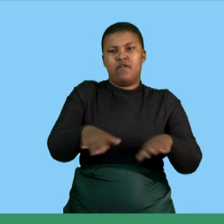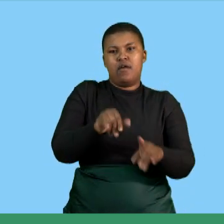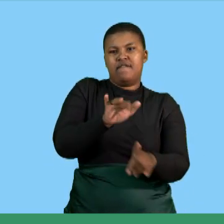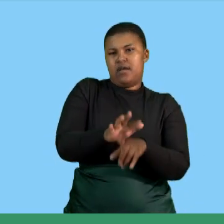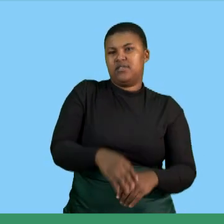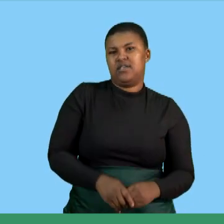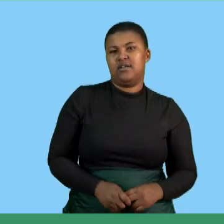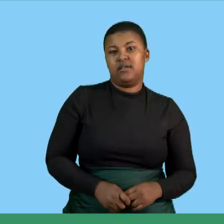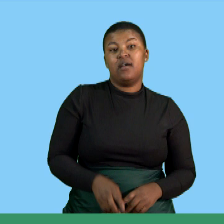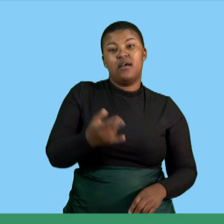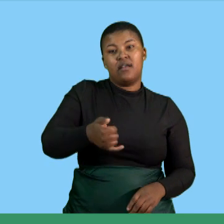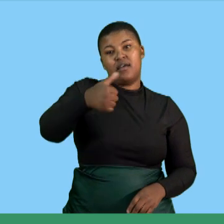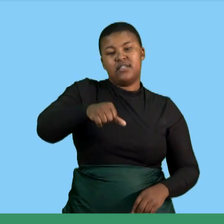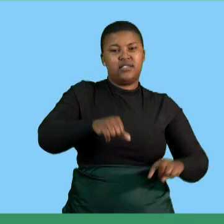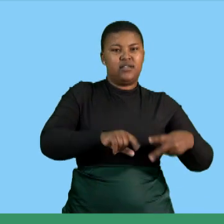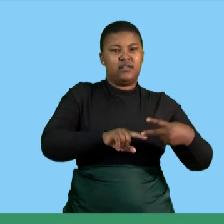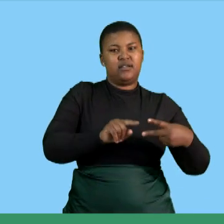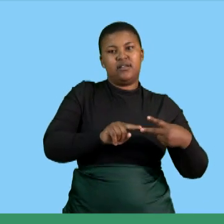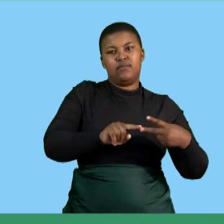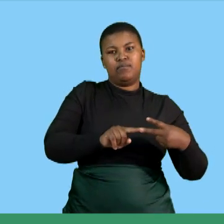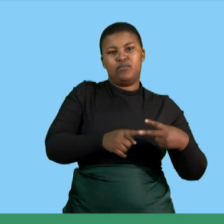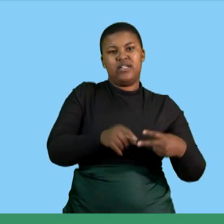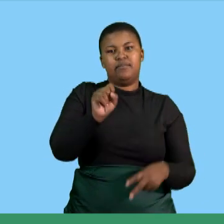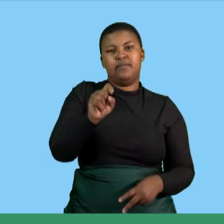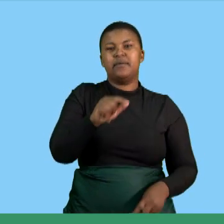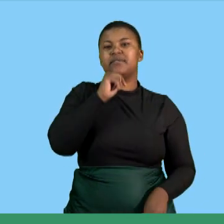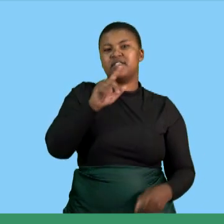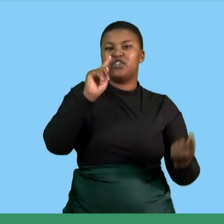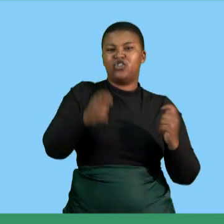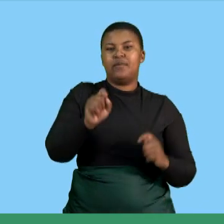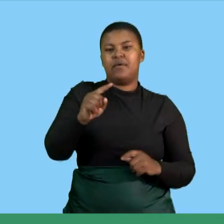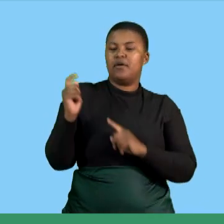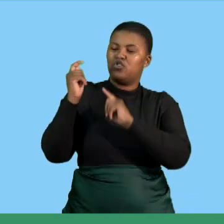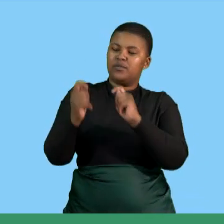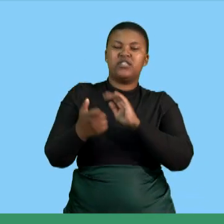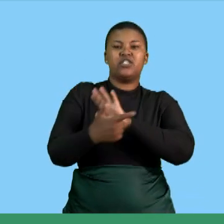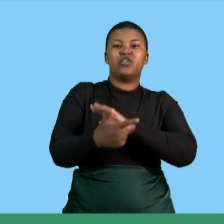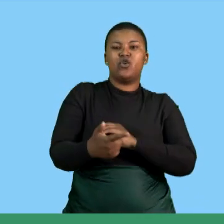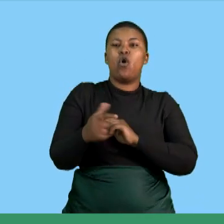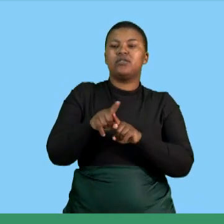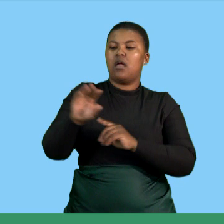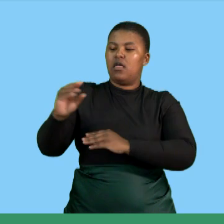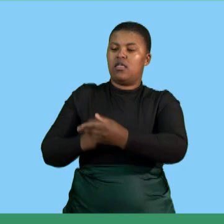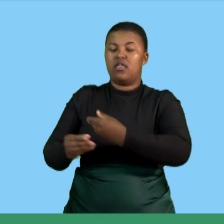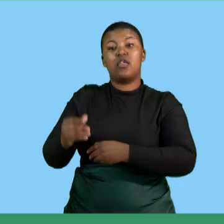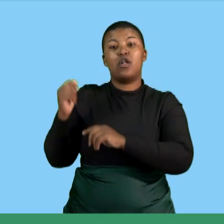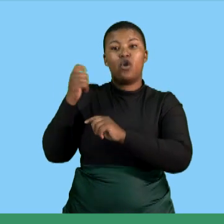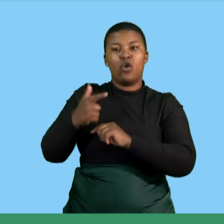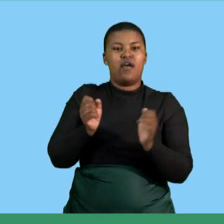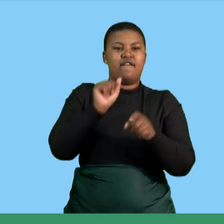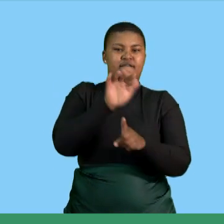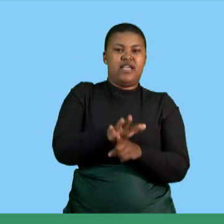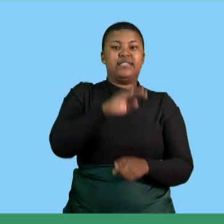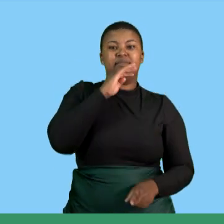factor. And then our second bullet says there has been changes in importation